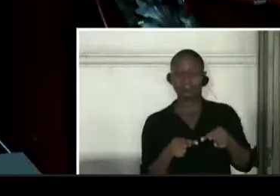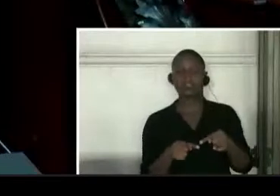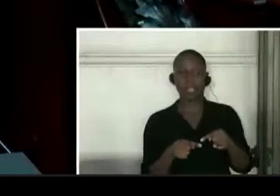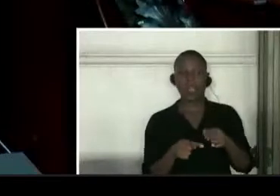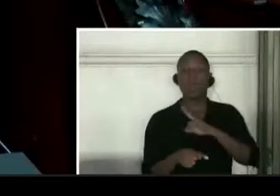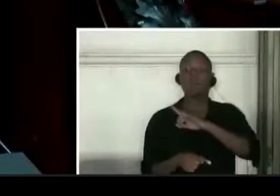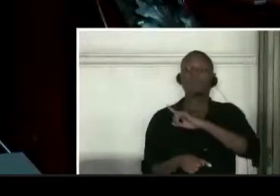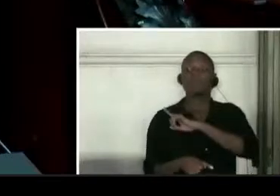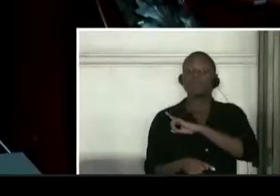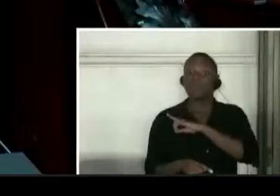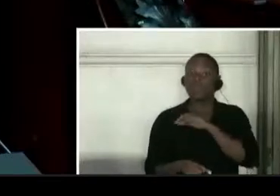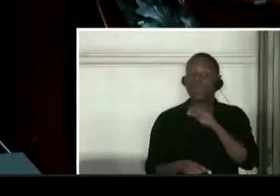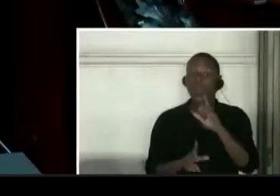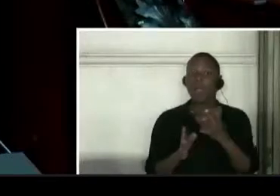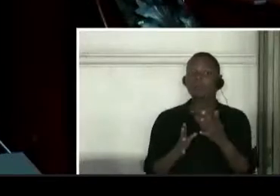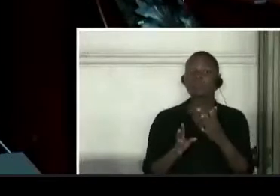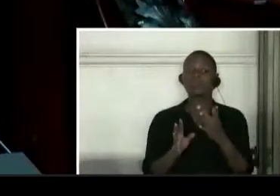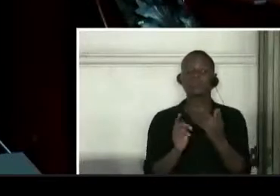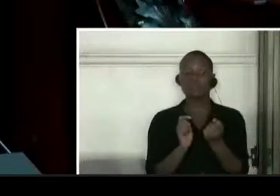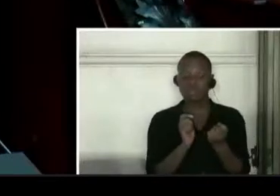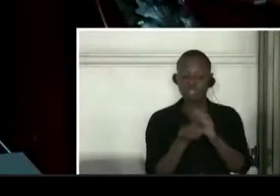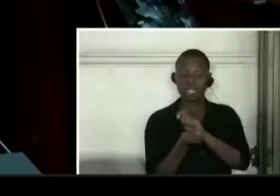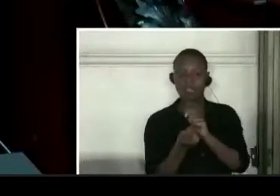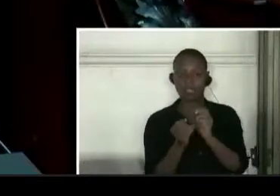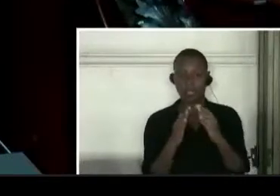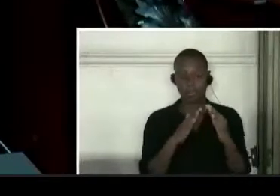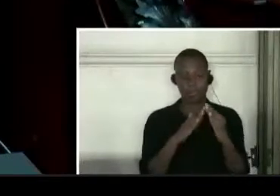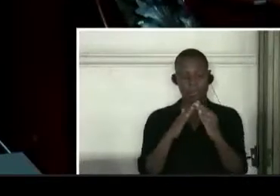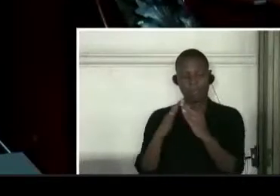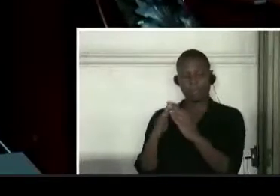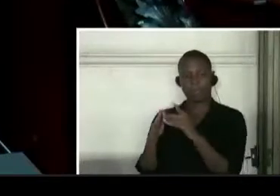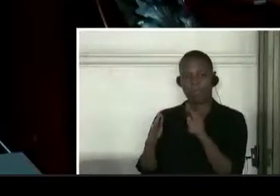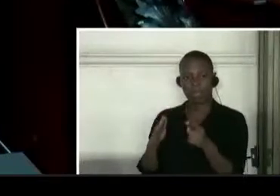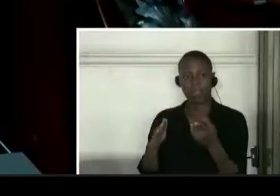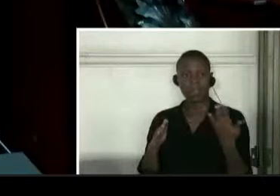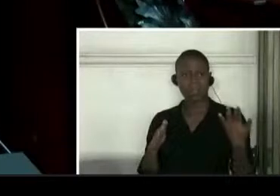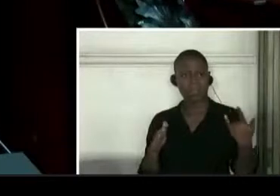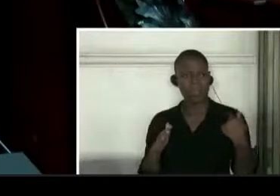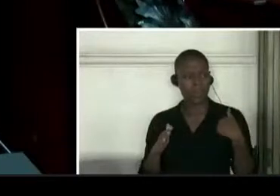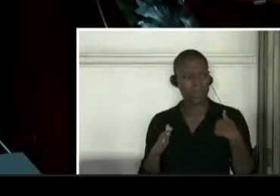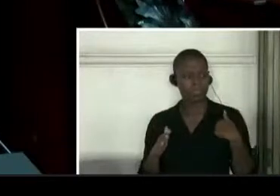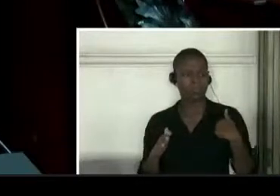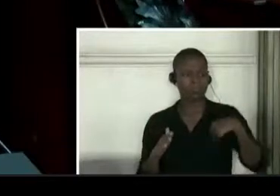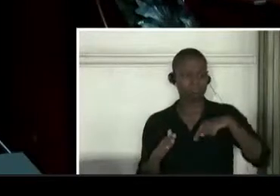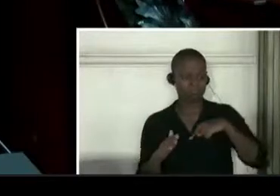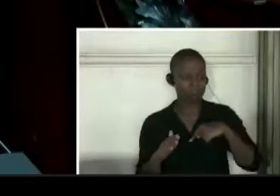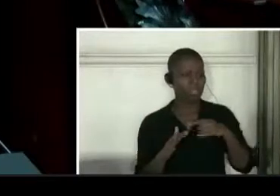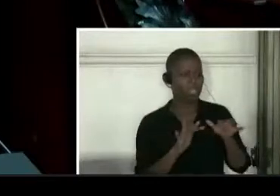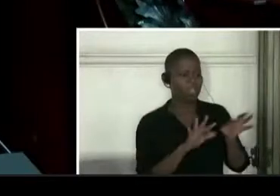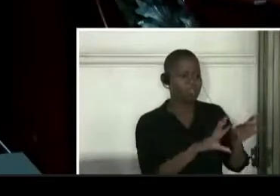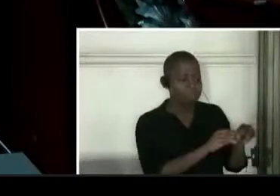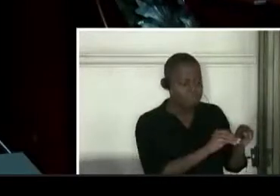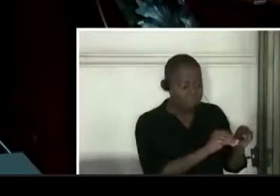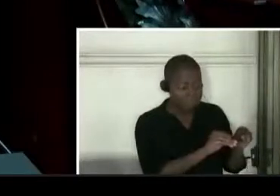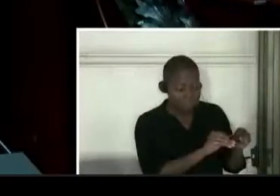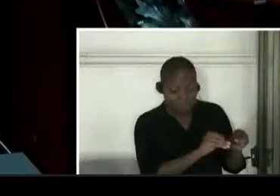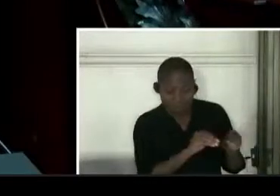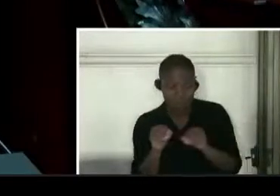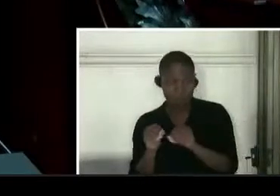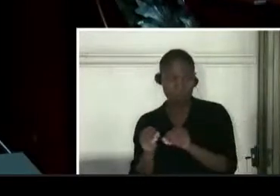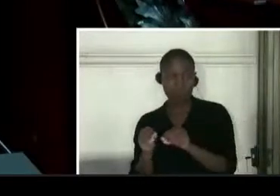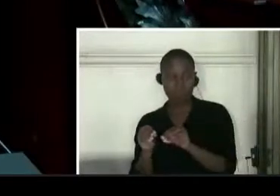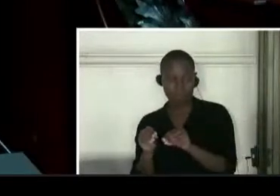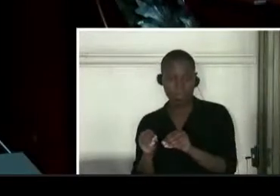painful reality is that we are removed from areas closer to economic activities and dumped in areas where poverty